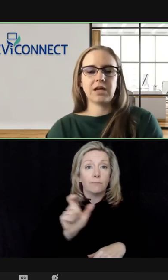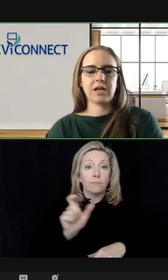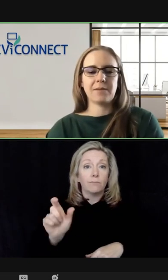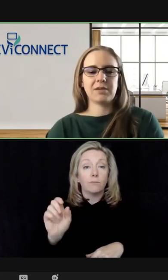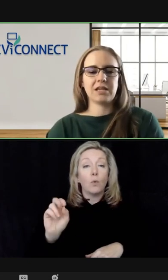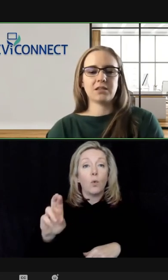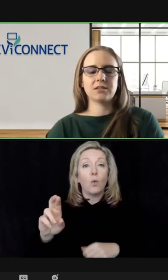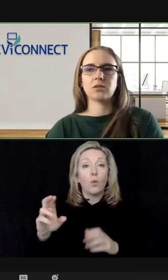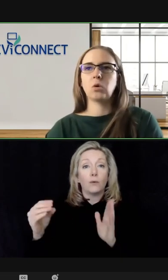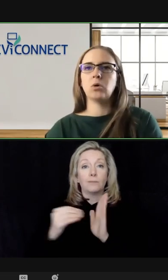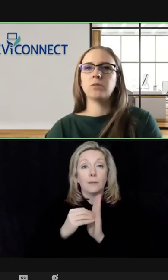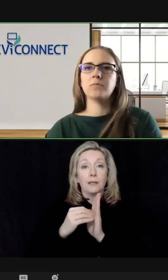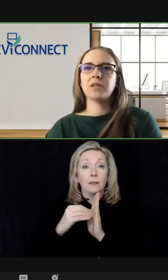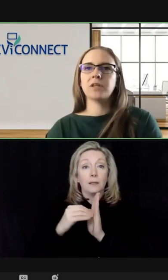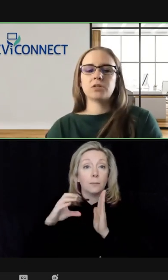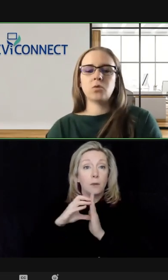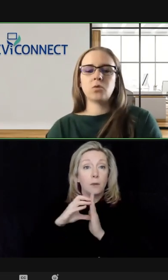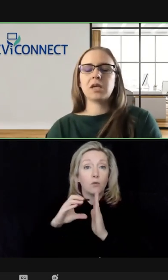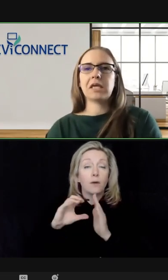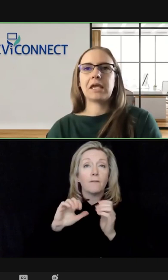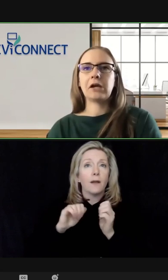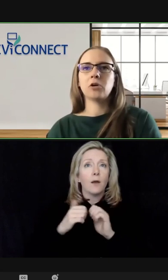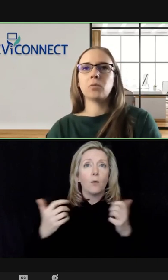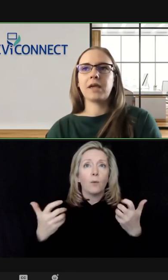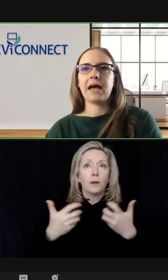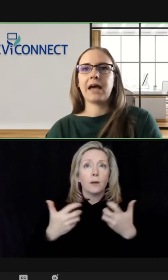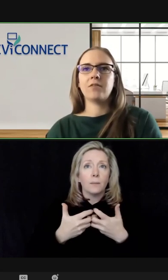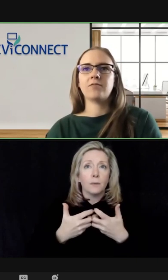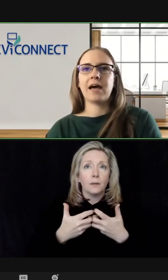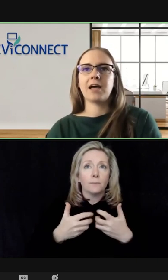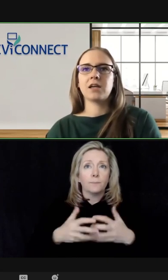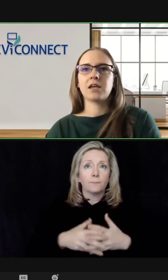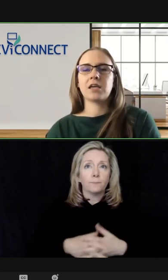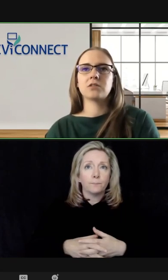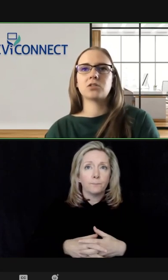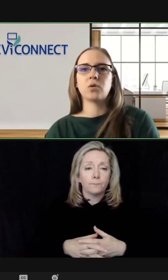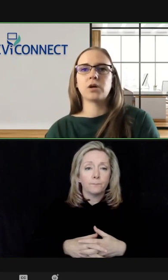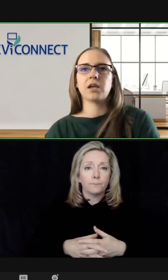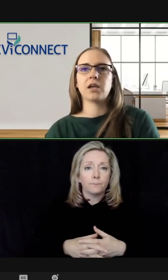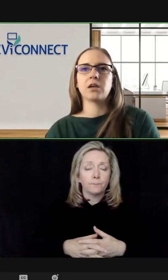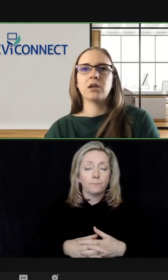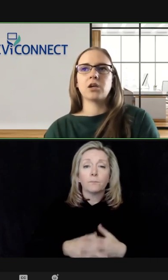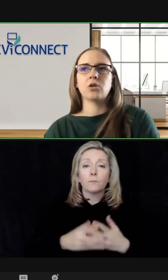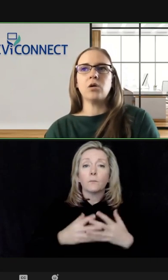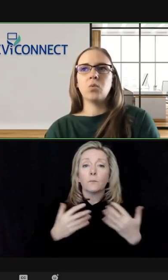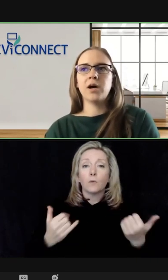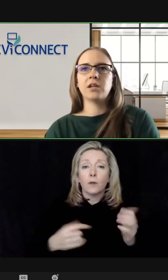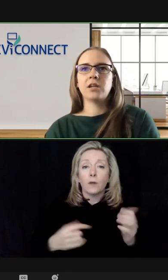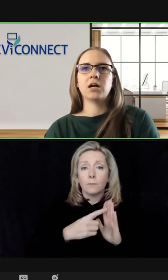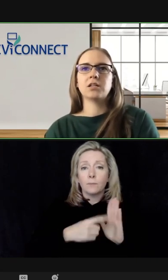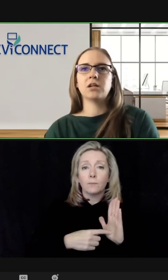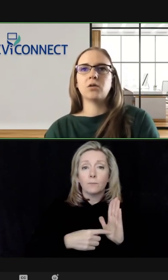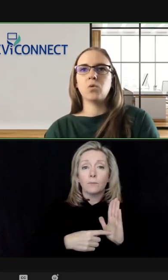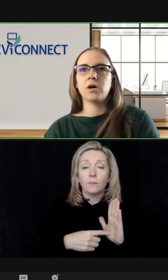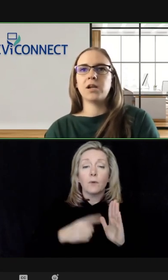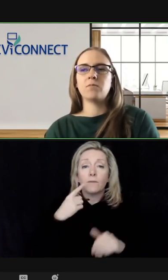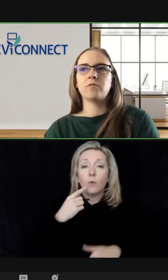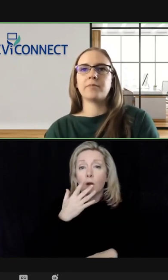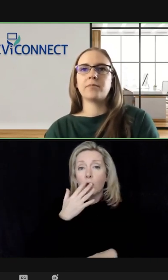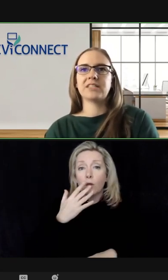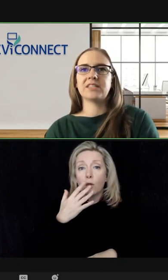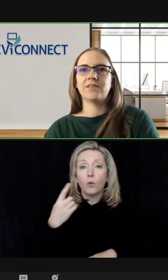can be done to accommodate this goal? So here we have that he is scoring, a 1 in color,